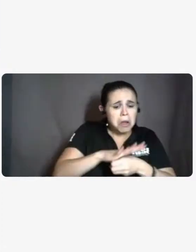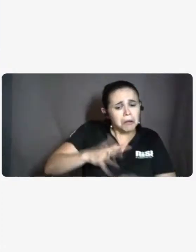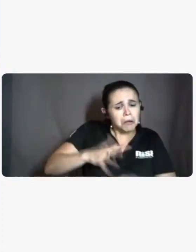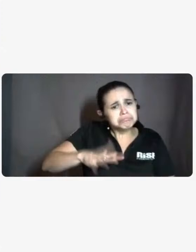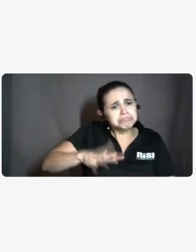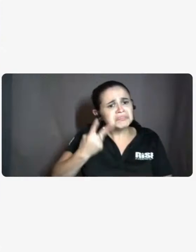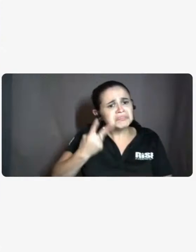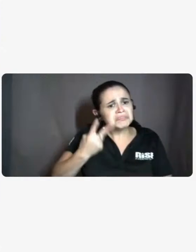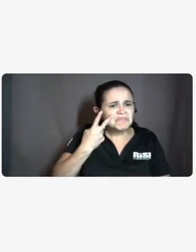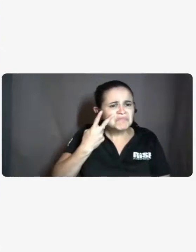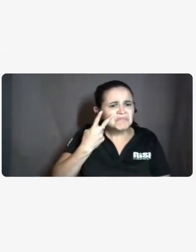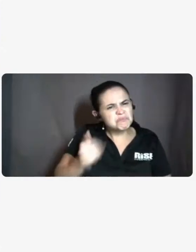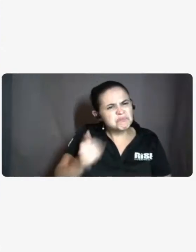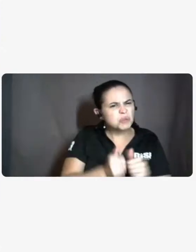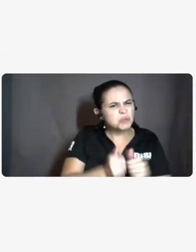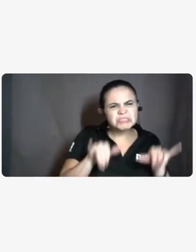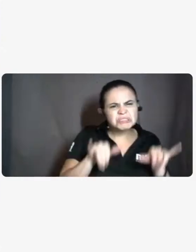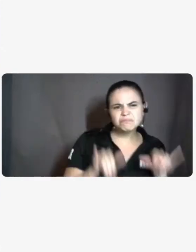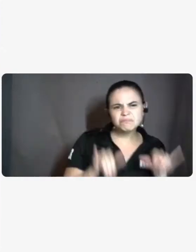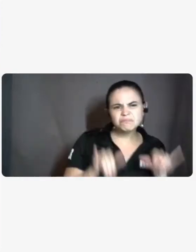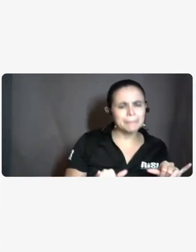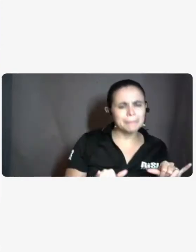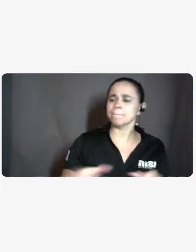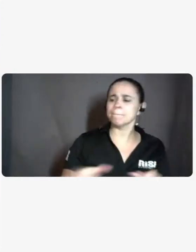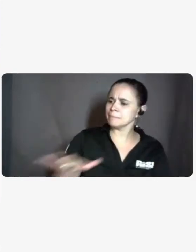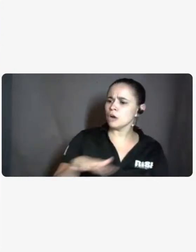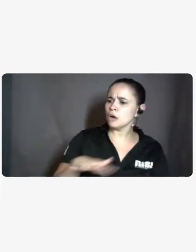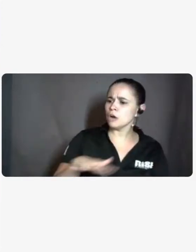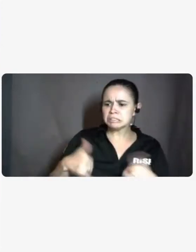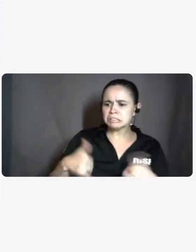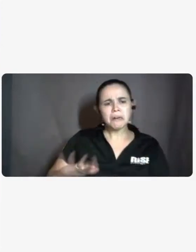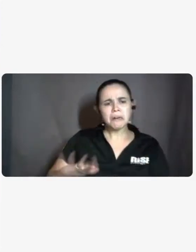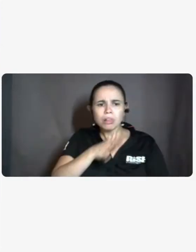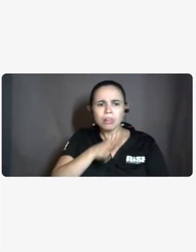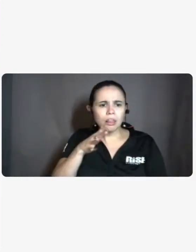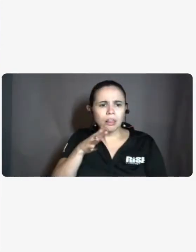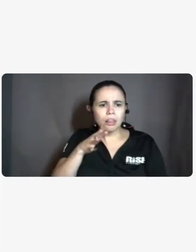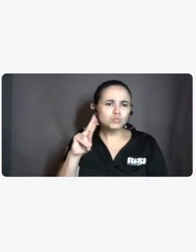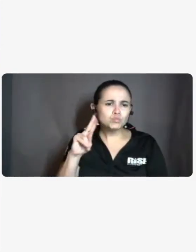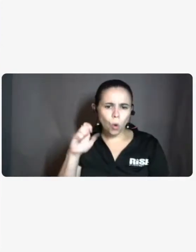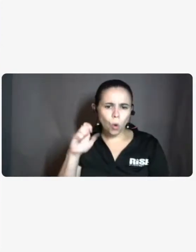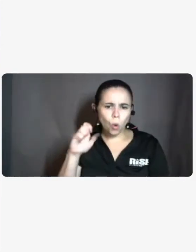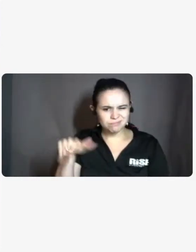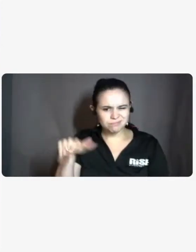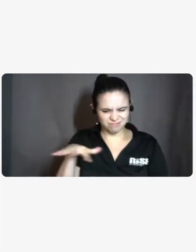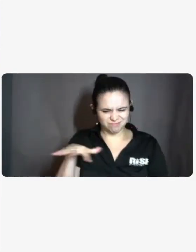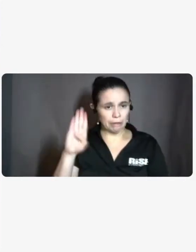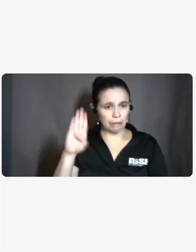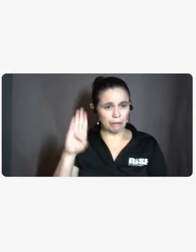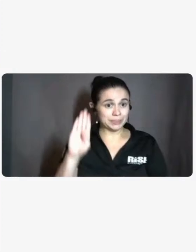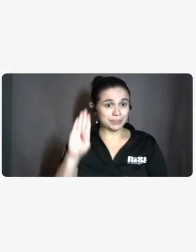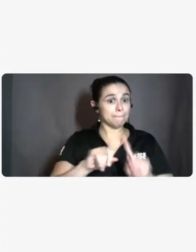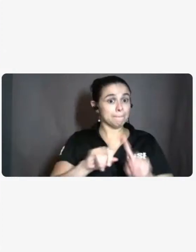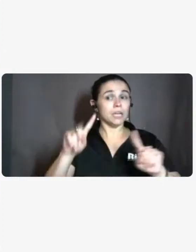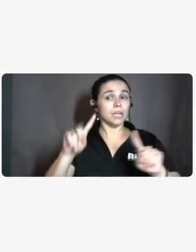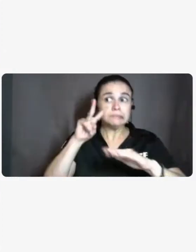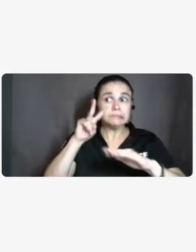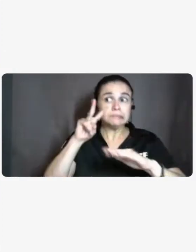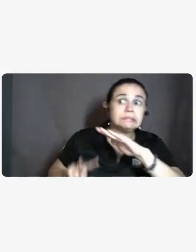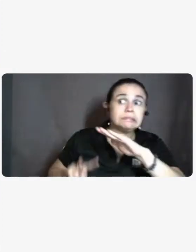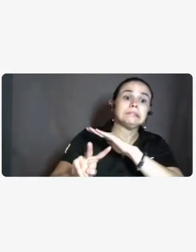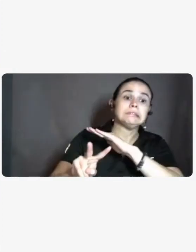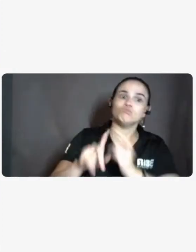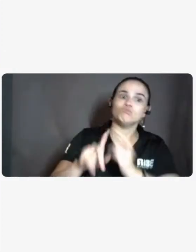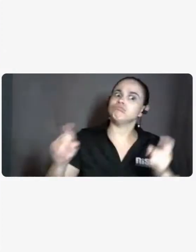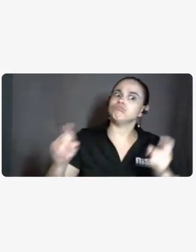in Bloomington, but what we see is change coming. And that change that's going to come is going to change